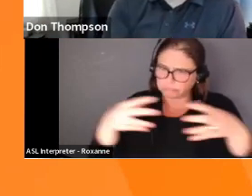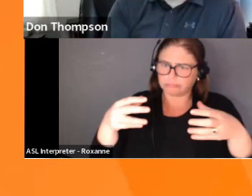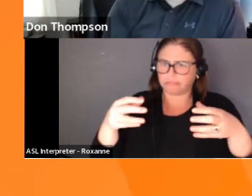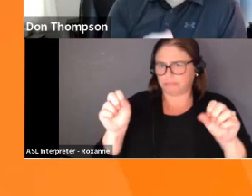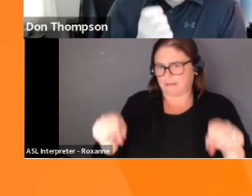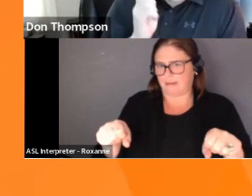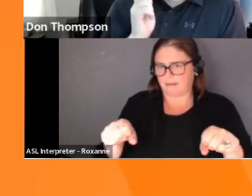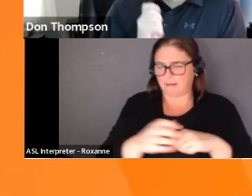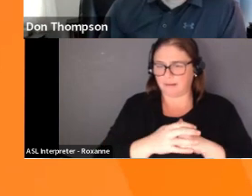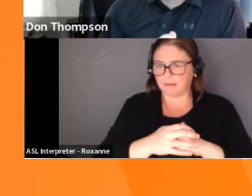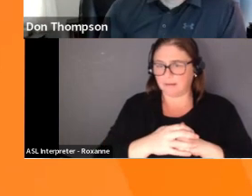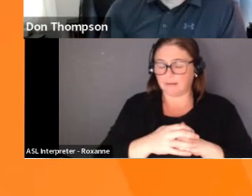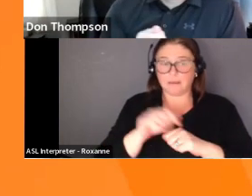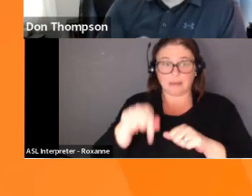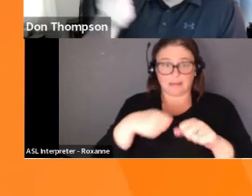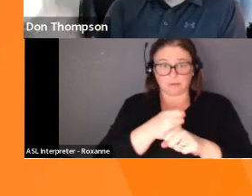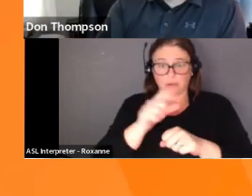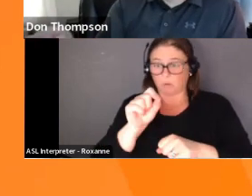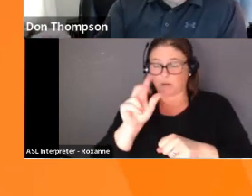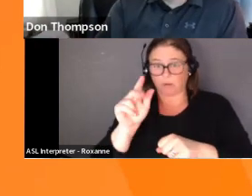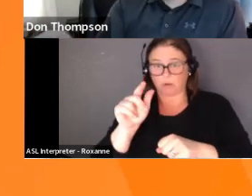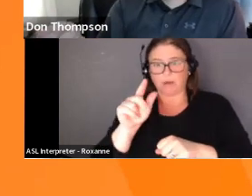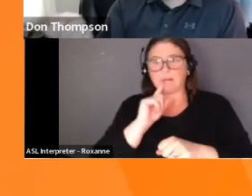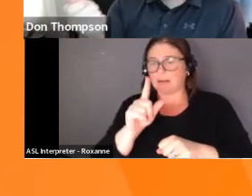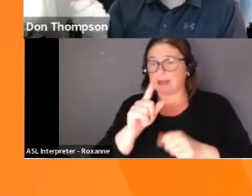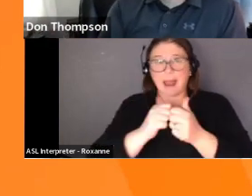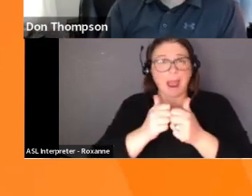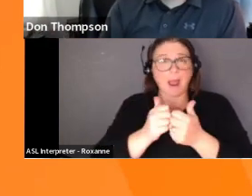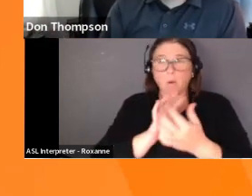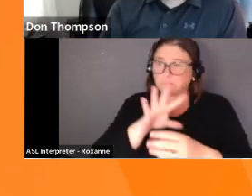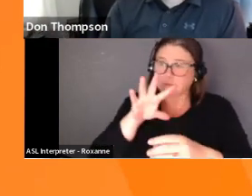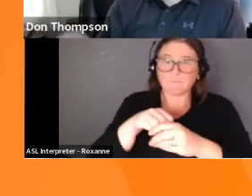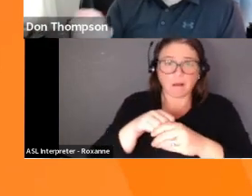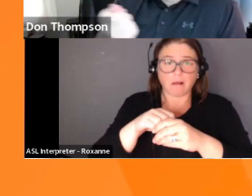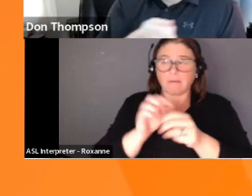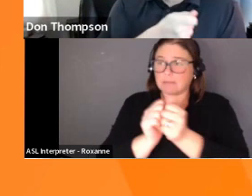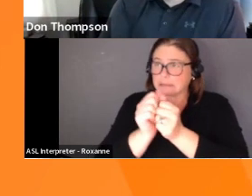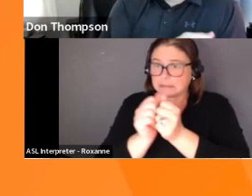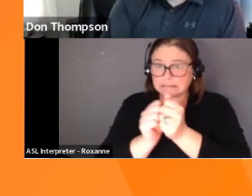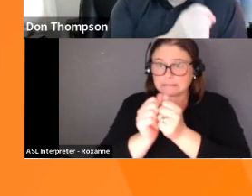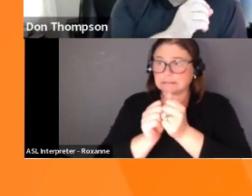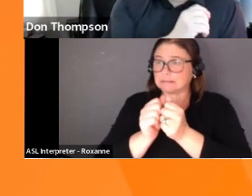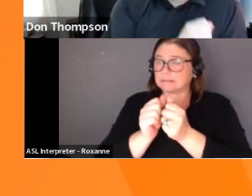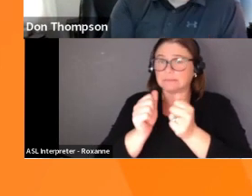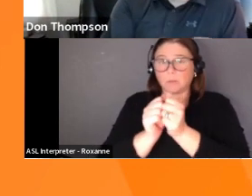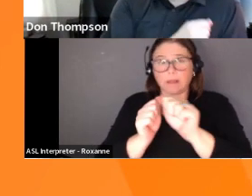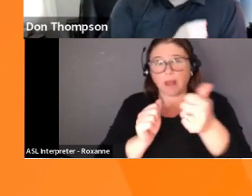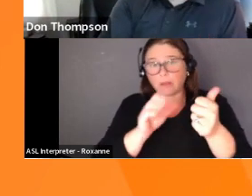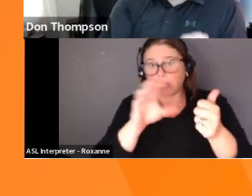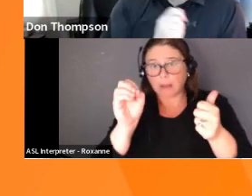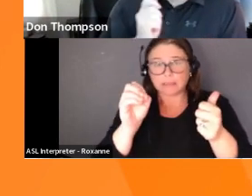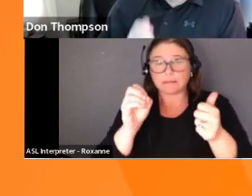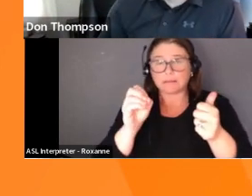has become the important part to get into the game with Amazon, is if you do not have a